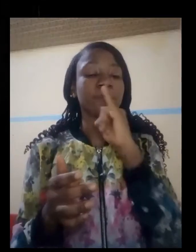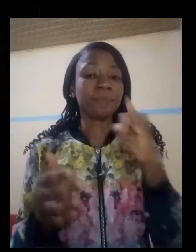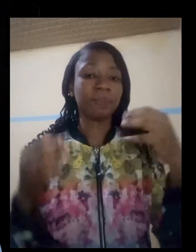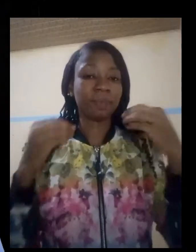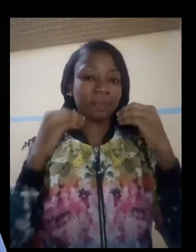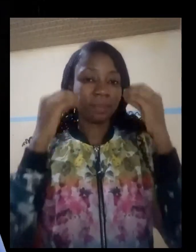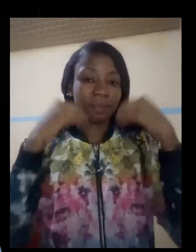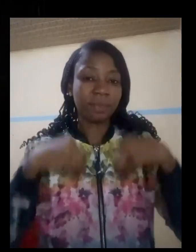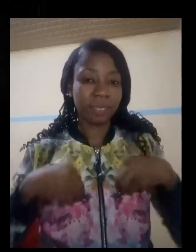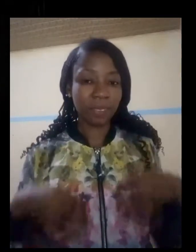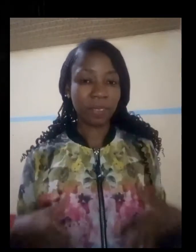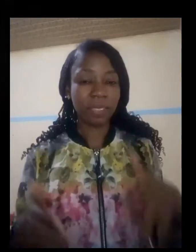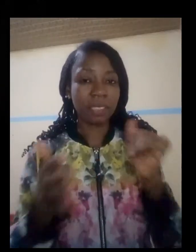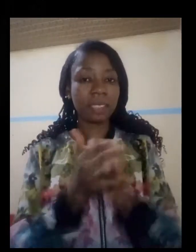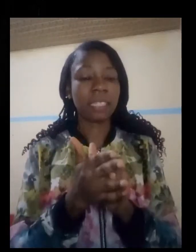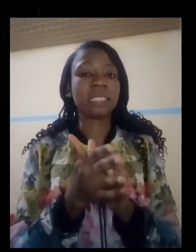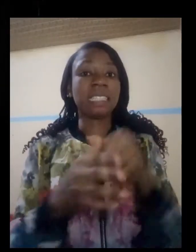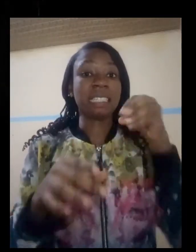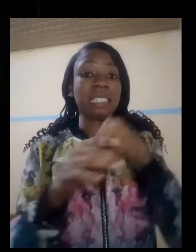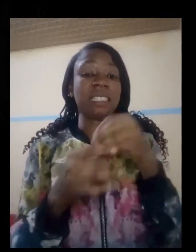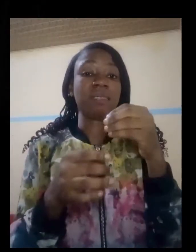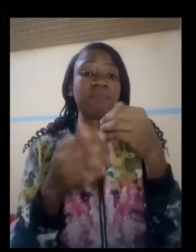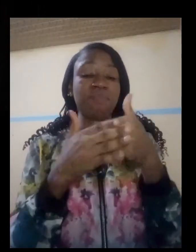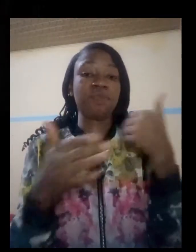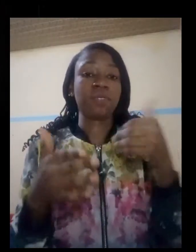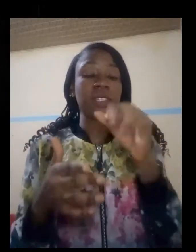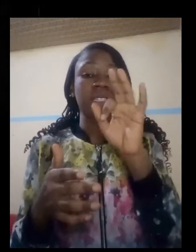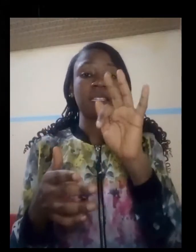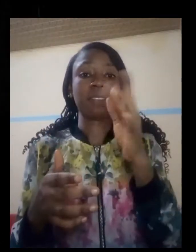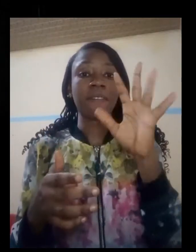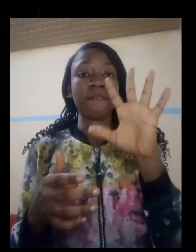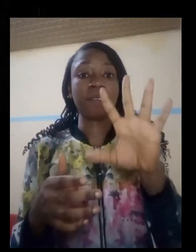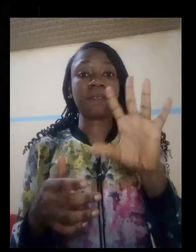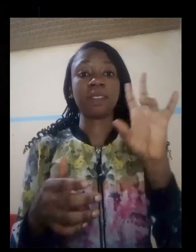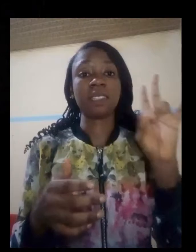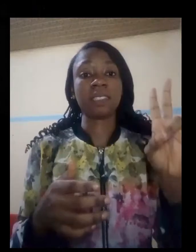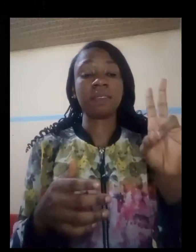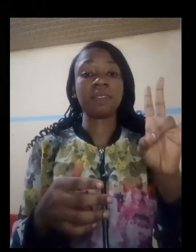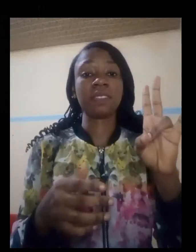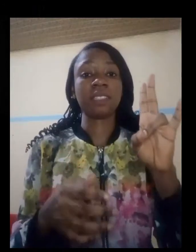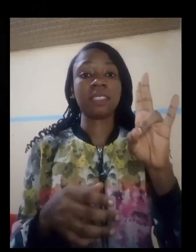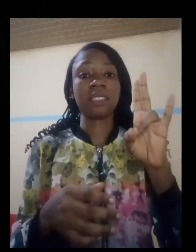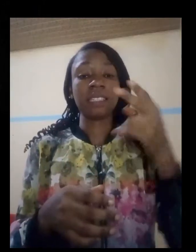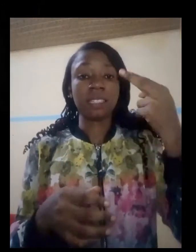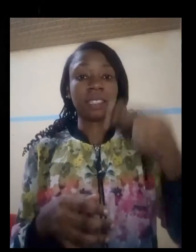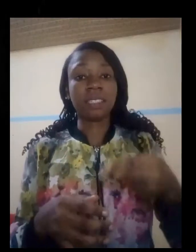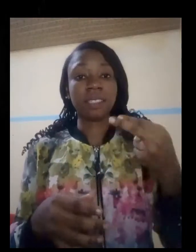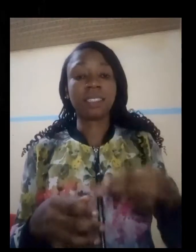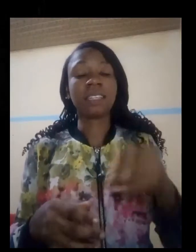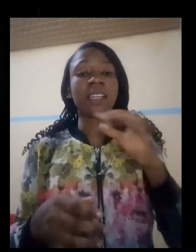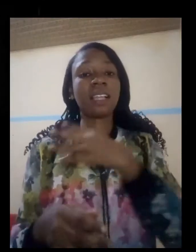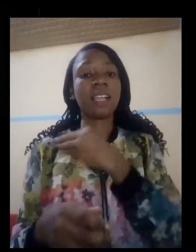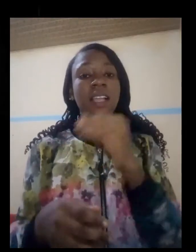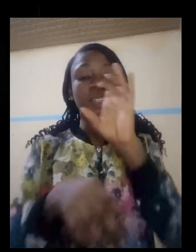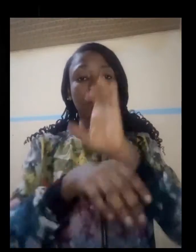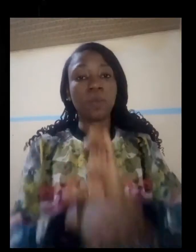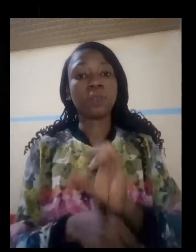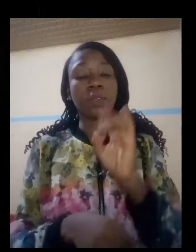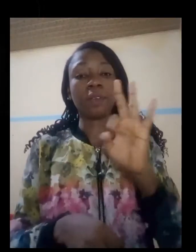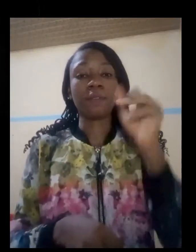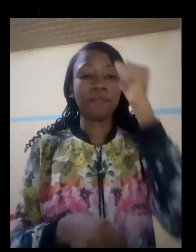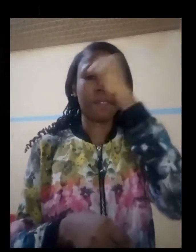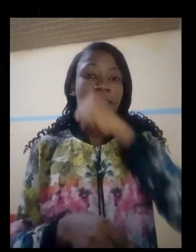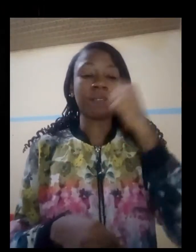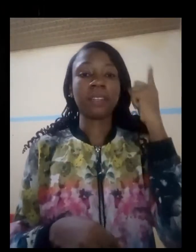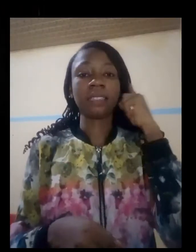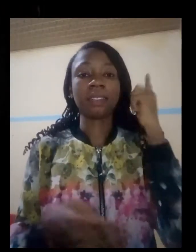history and the culture of the African deaf communities today are about to be wiped